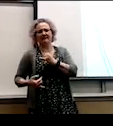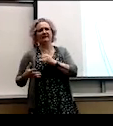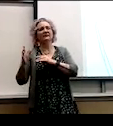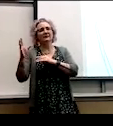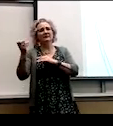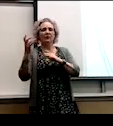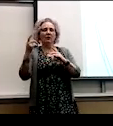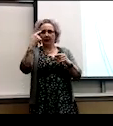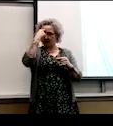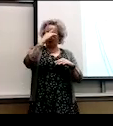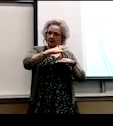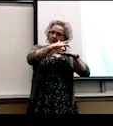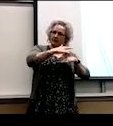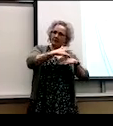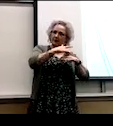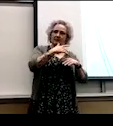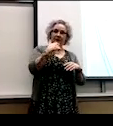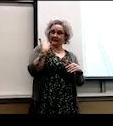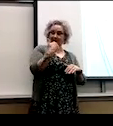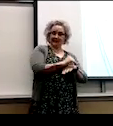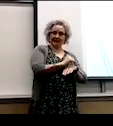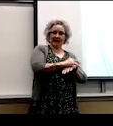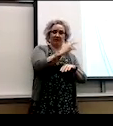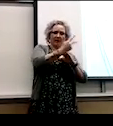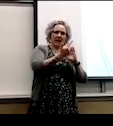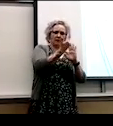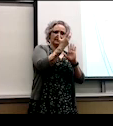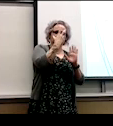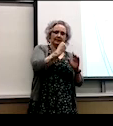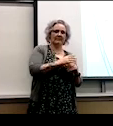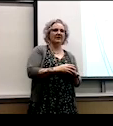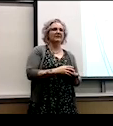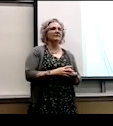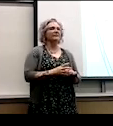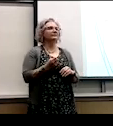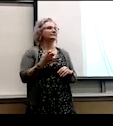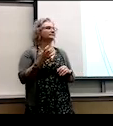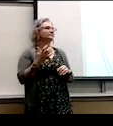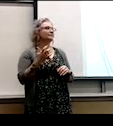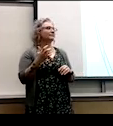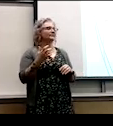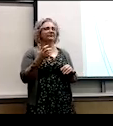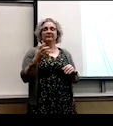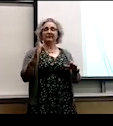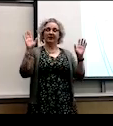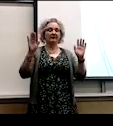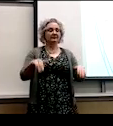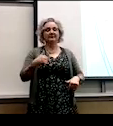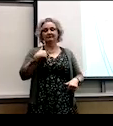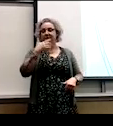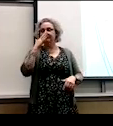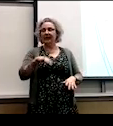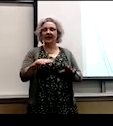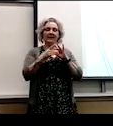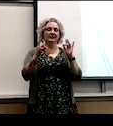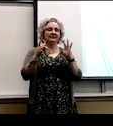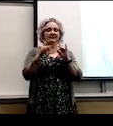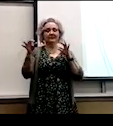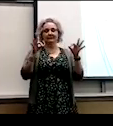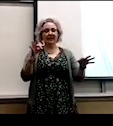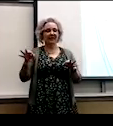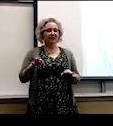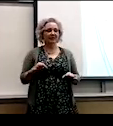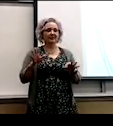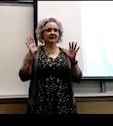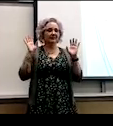the test is too easy. The floor effect, the test is too hard. Oh my gosh, I'm gonna get a bad evaluation for that. But the tools we have are